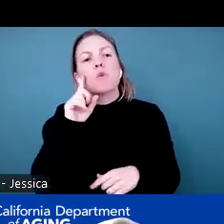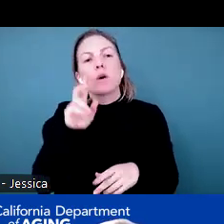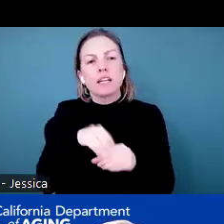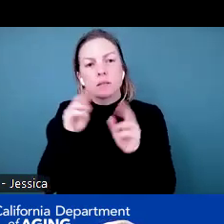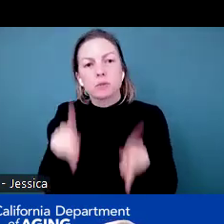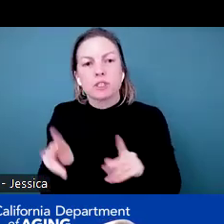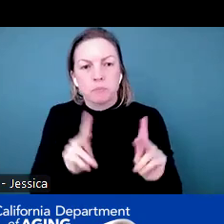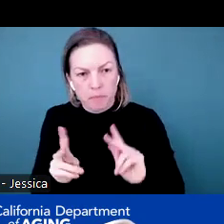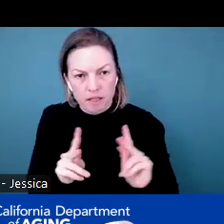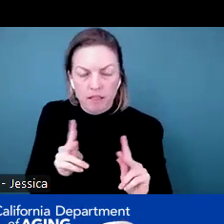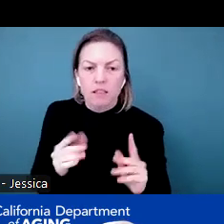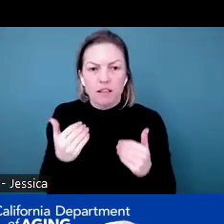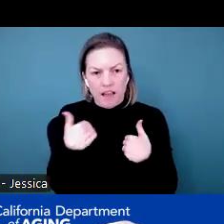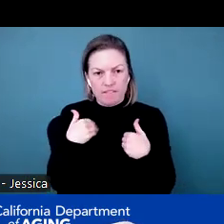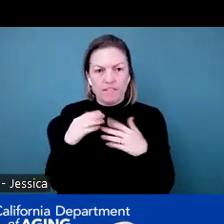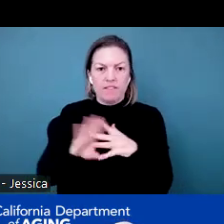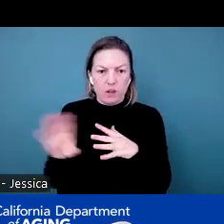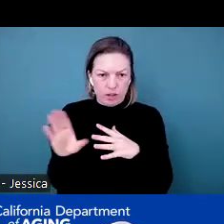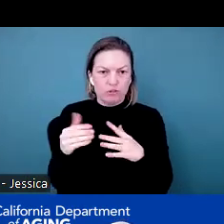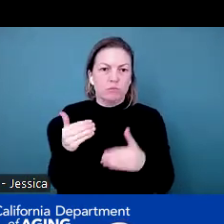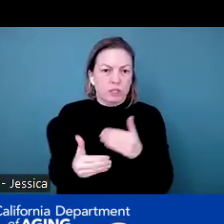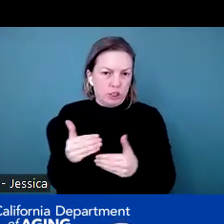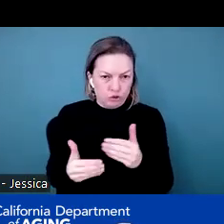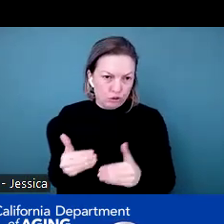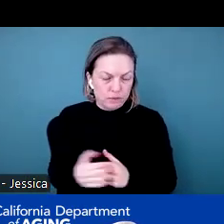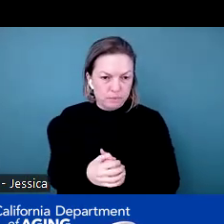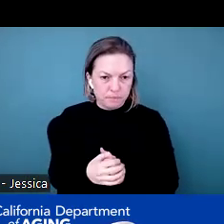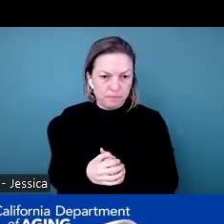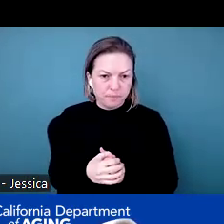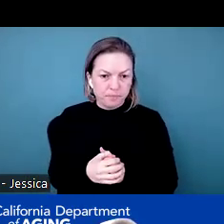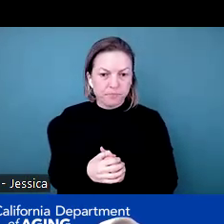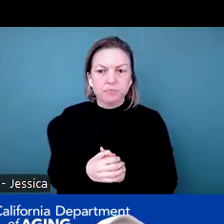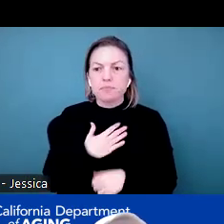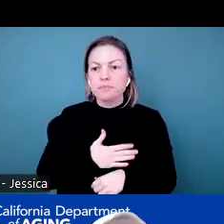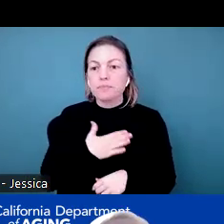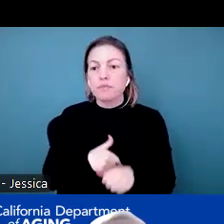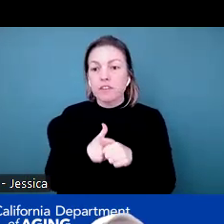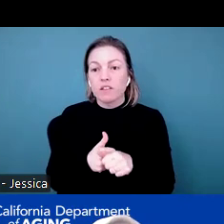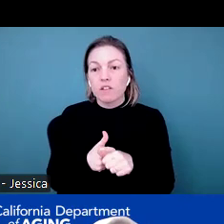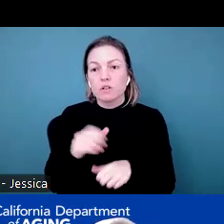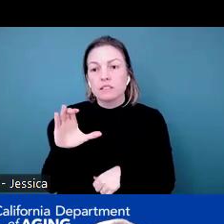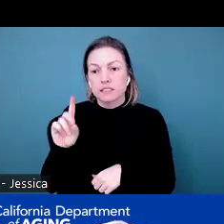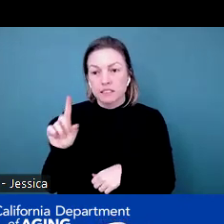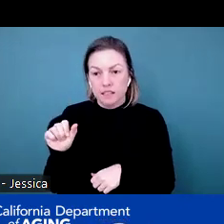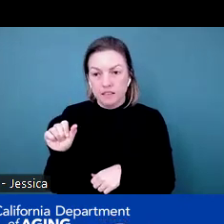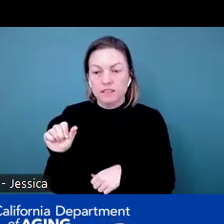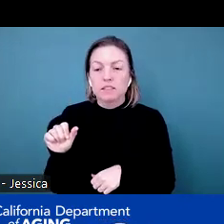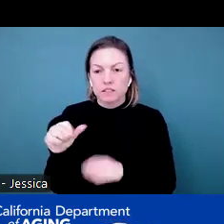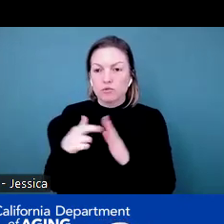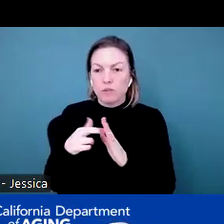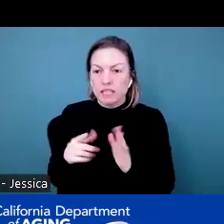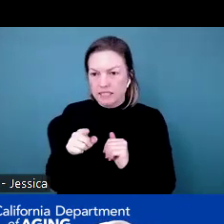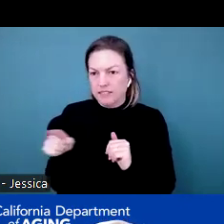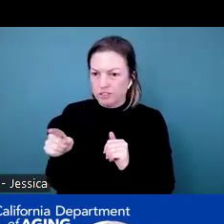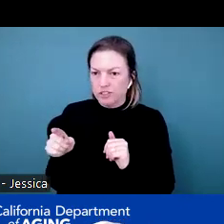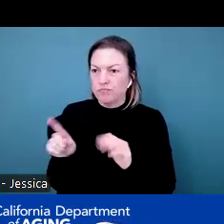folks, we do have evacuation procedures. Please follow your CDA representatives in